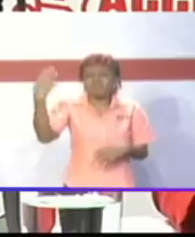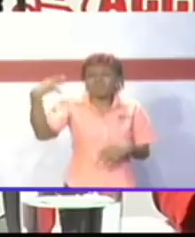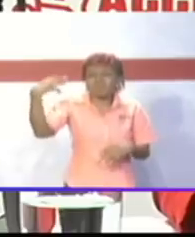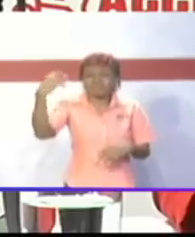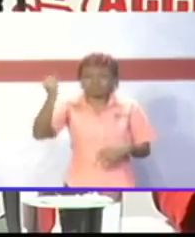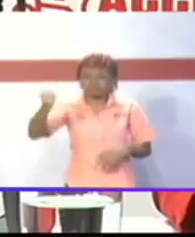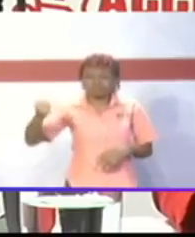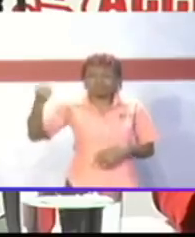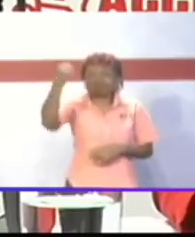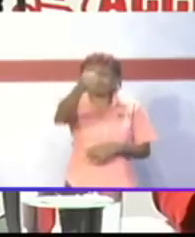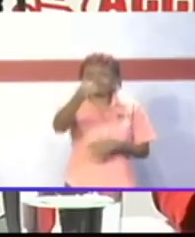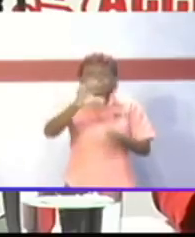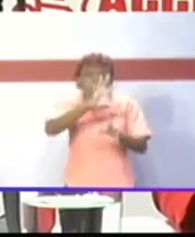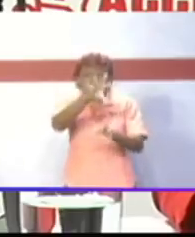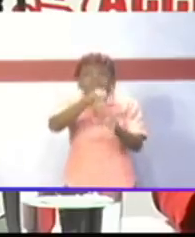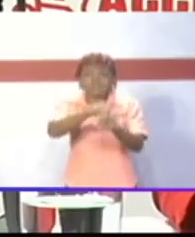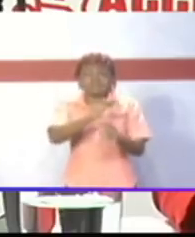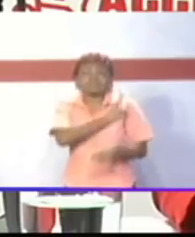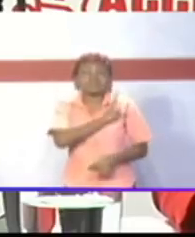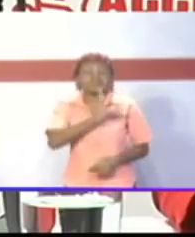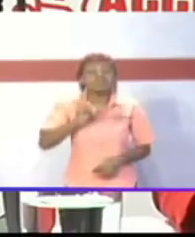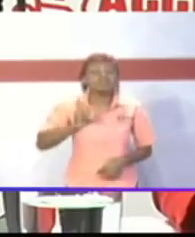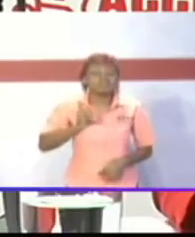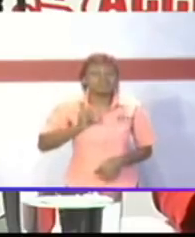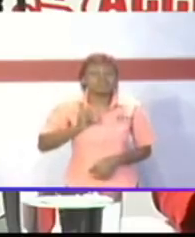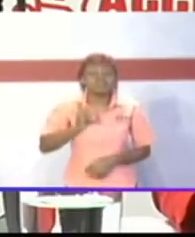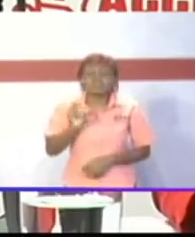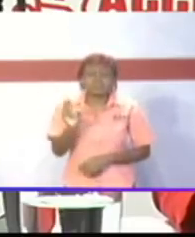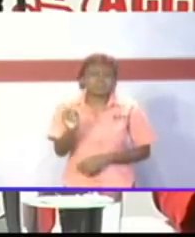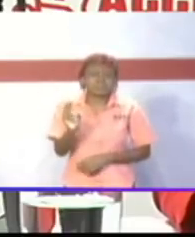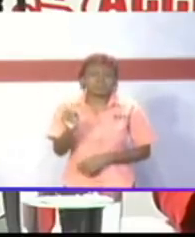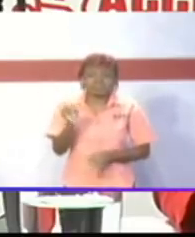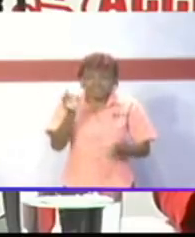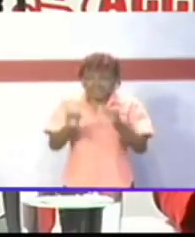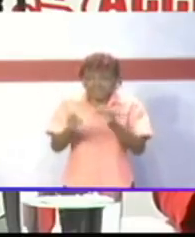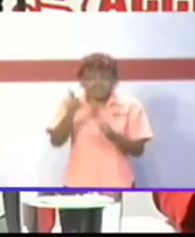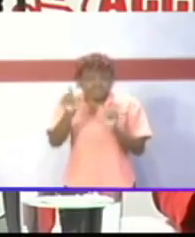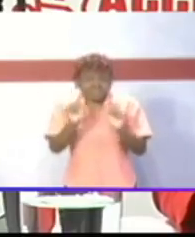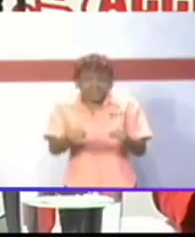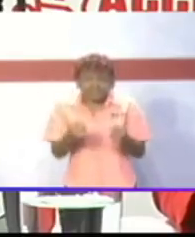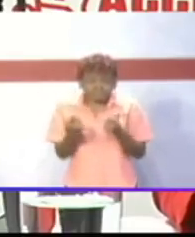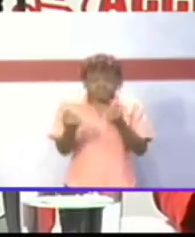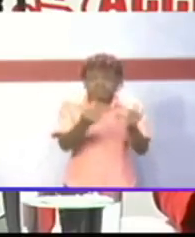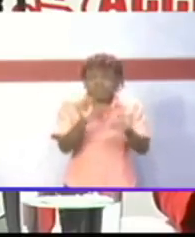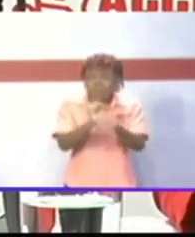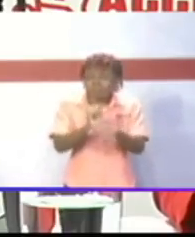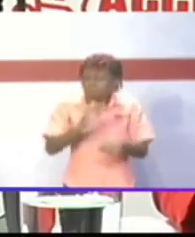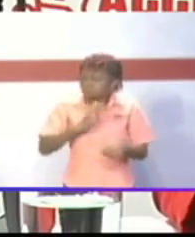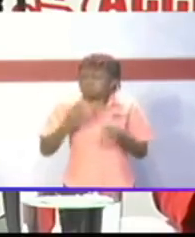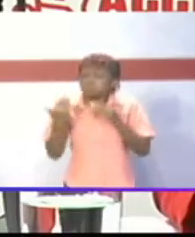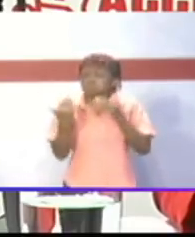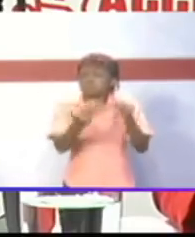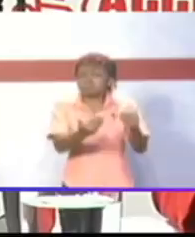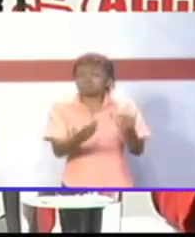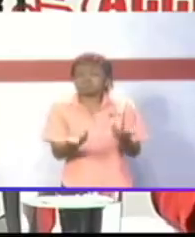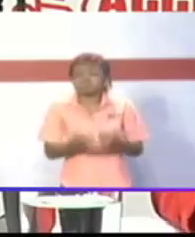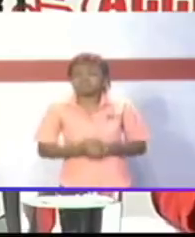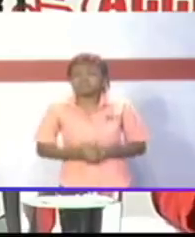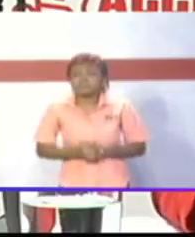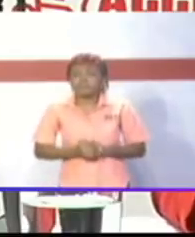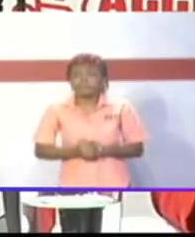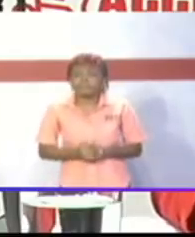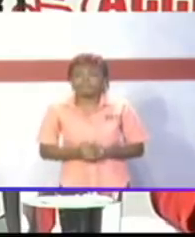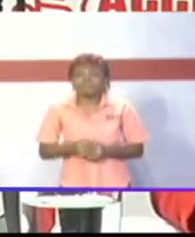the appointee can perform their duties, and that has been advised to me by the